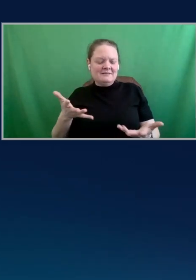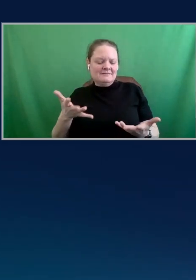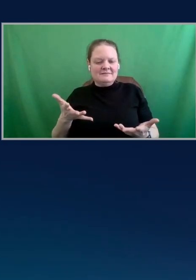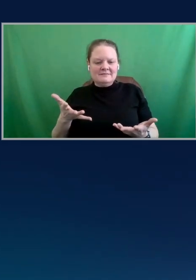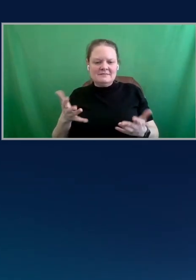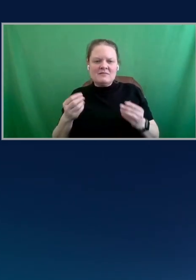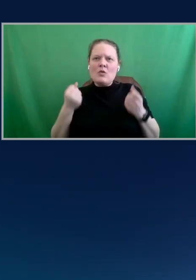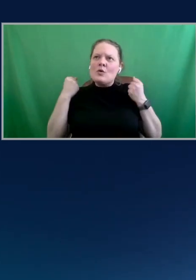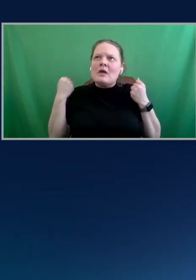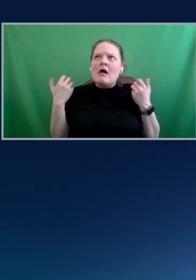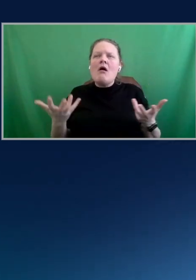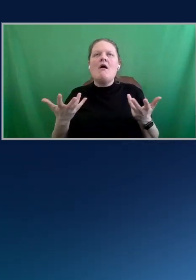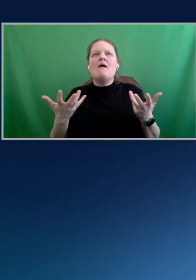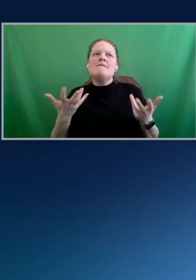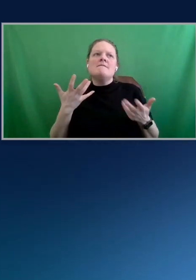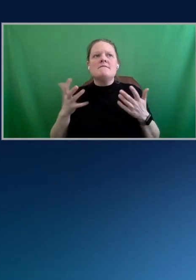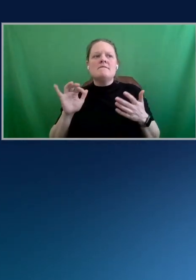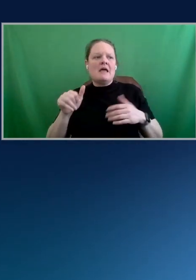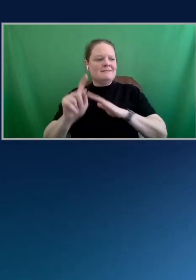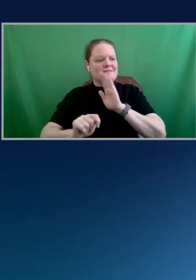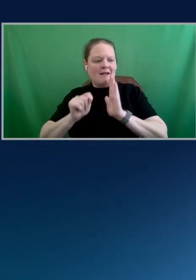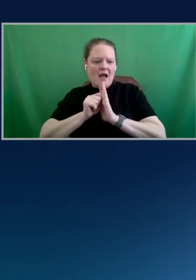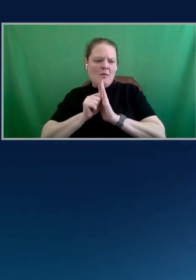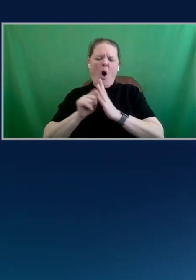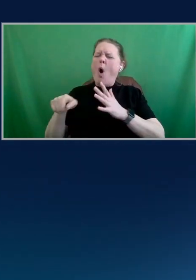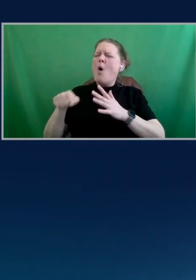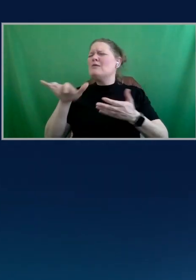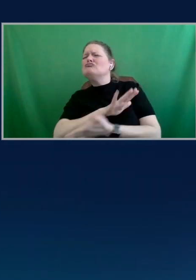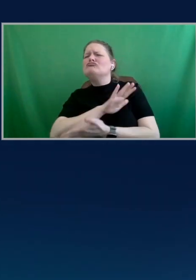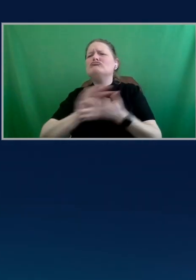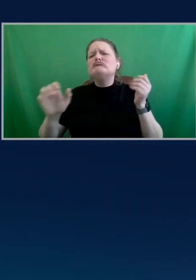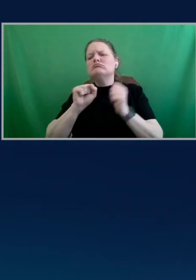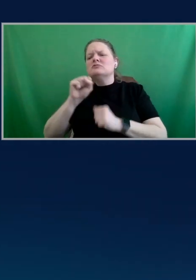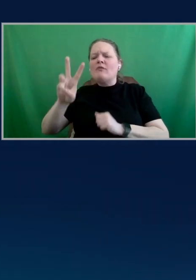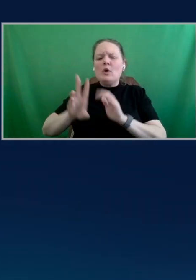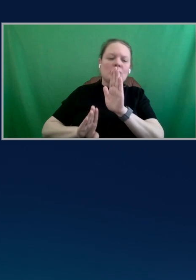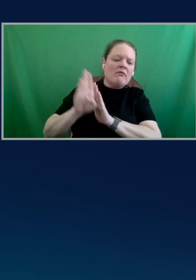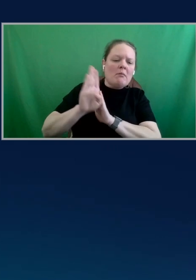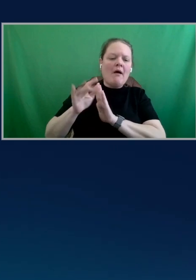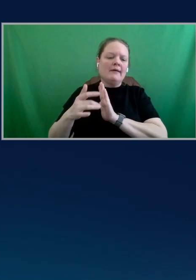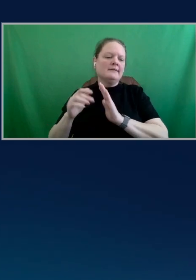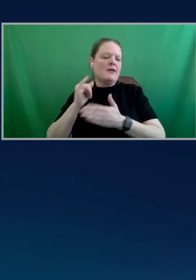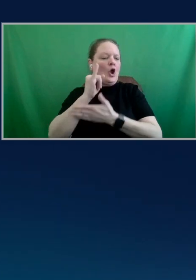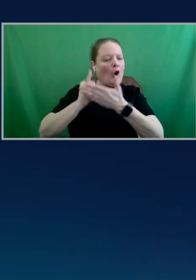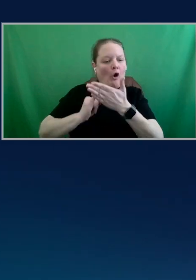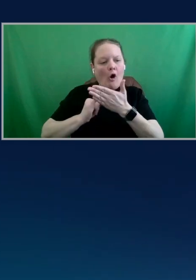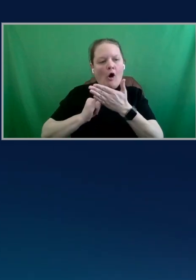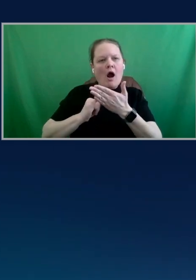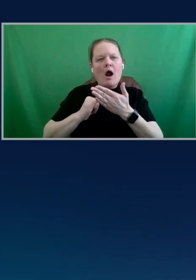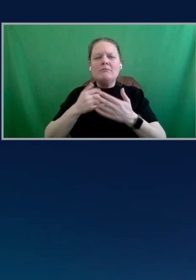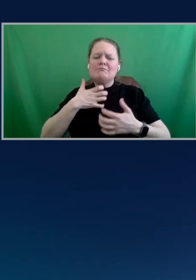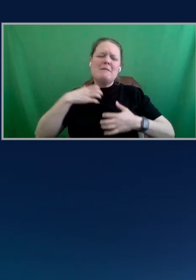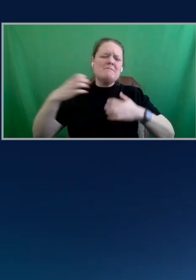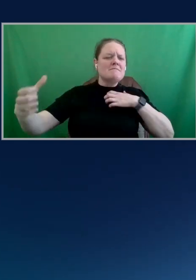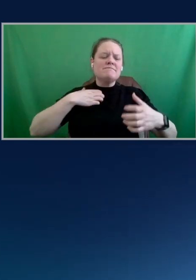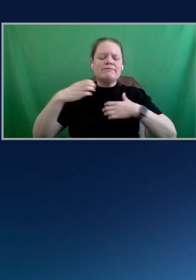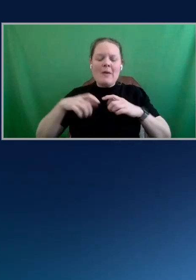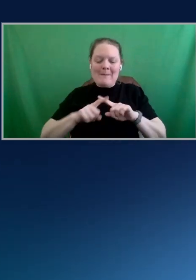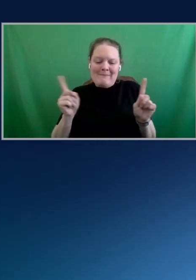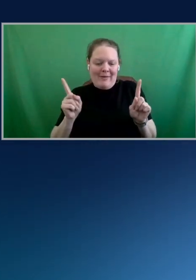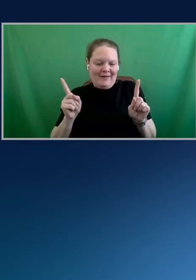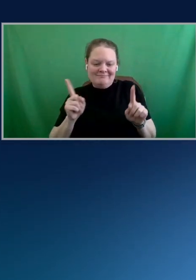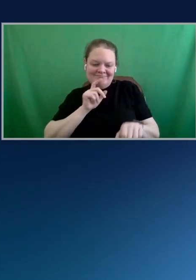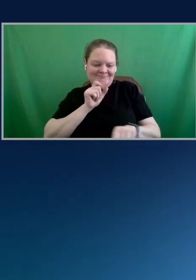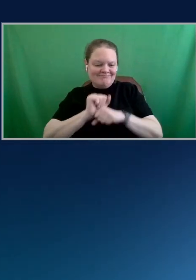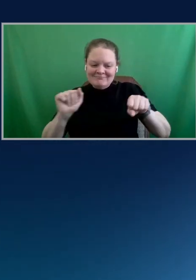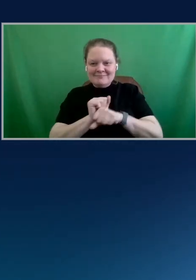of it's destroying software development as an art type of wailing and gnashing of teeth, but